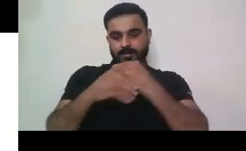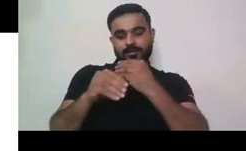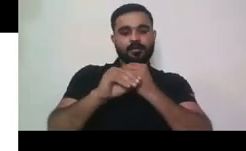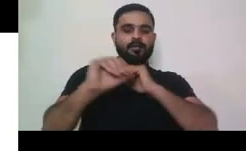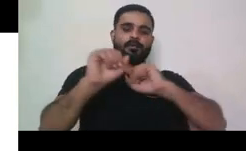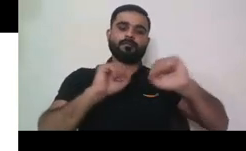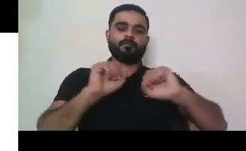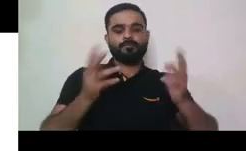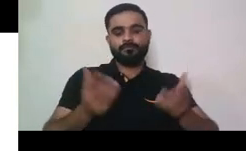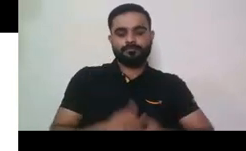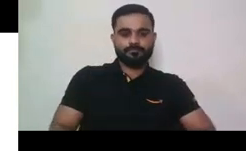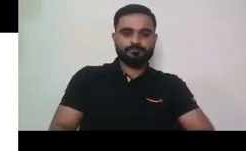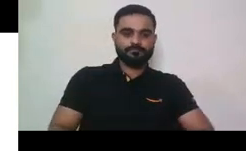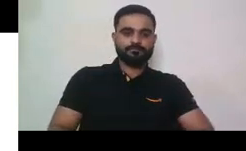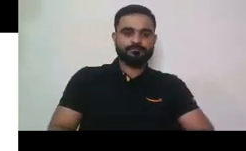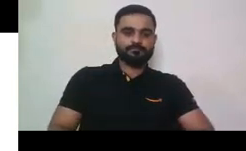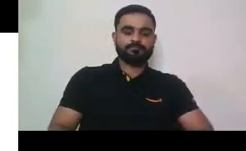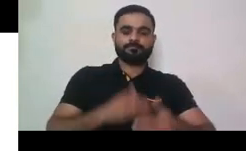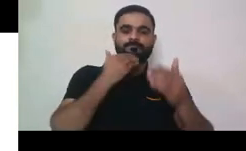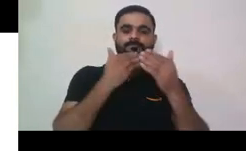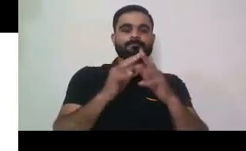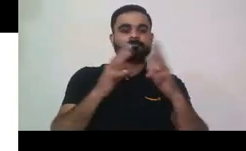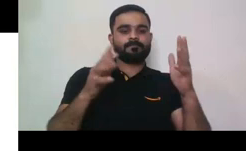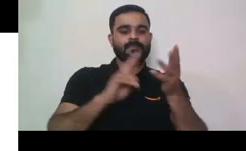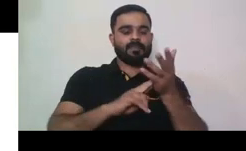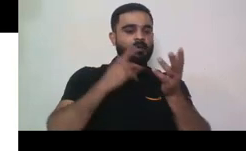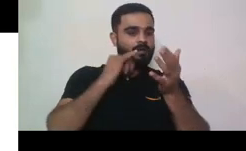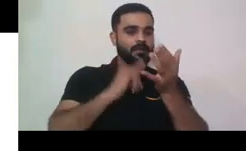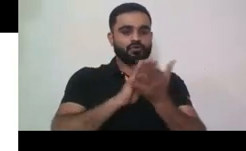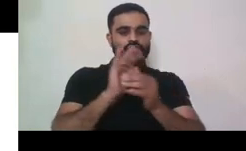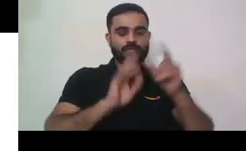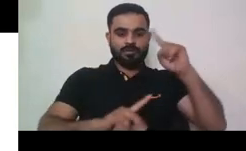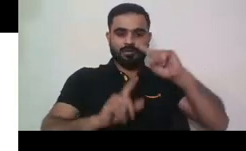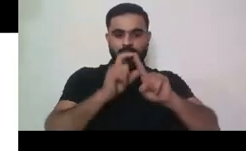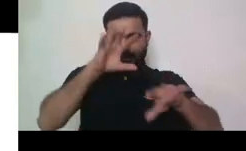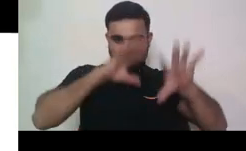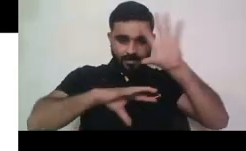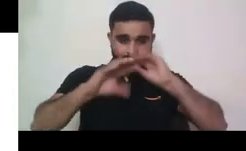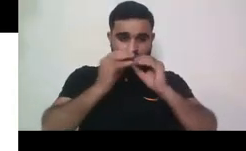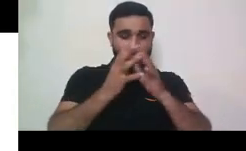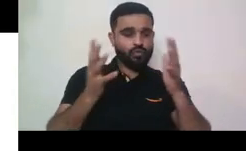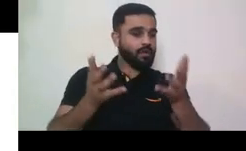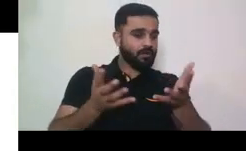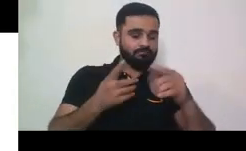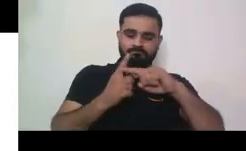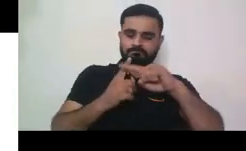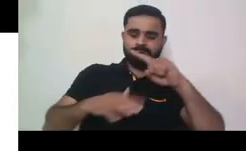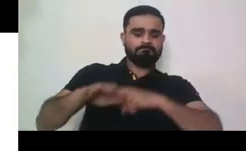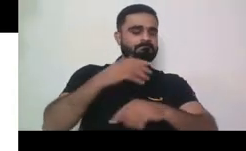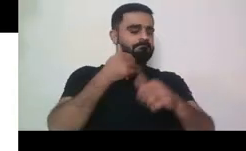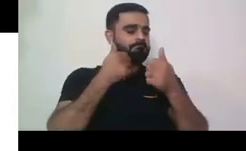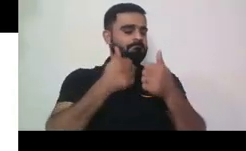and surname. Thank you so much, Nisar. We all learned a lot. We had so much of positive feedback,